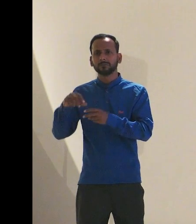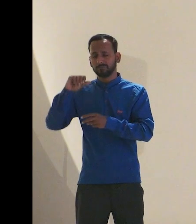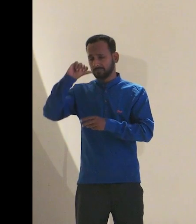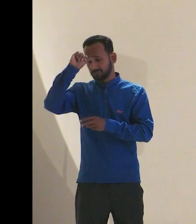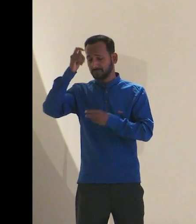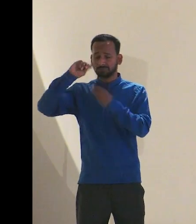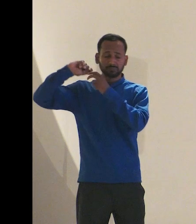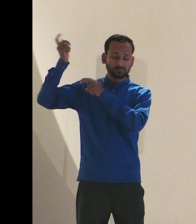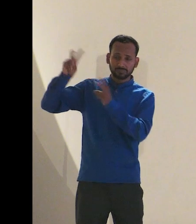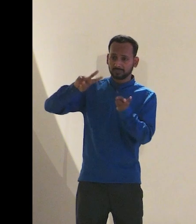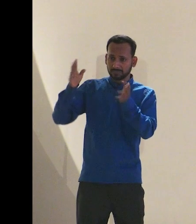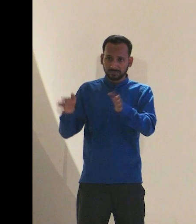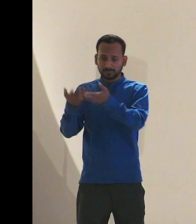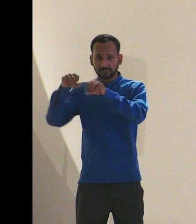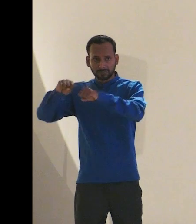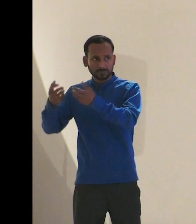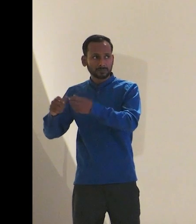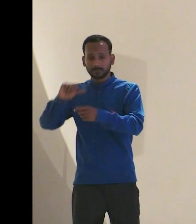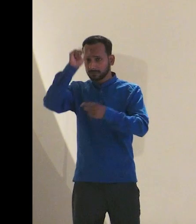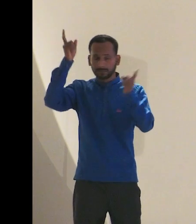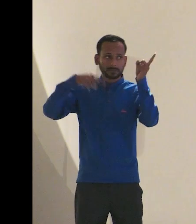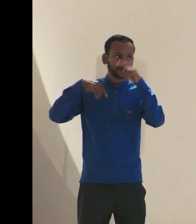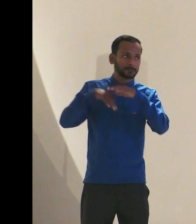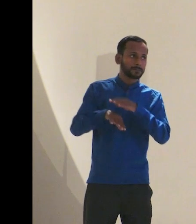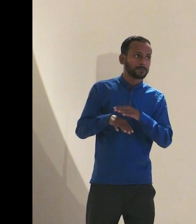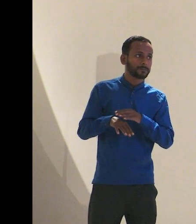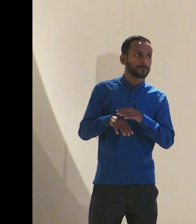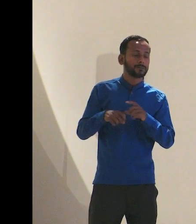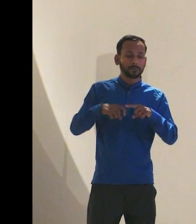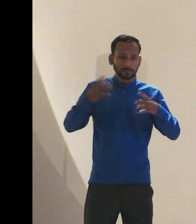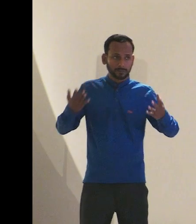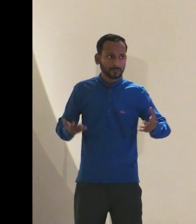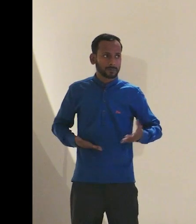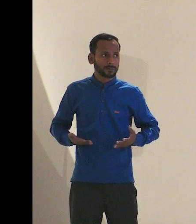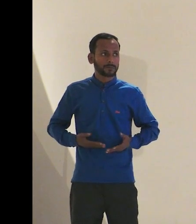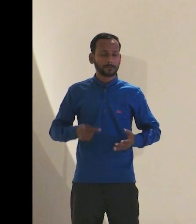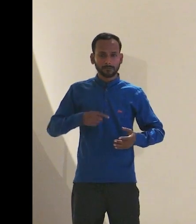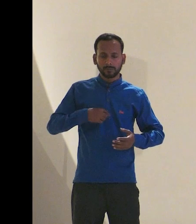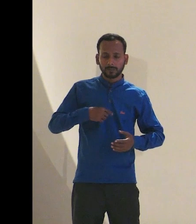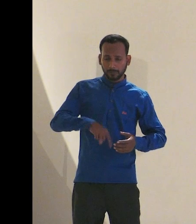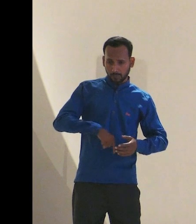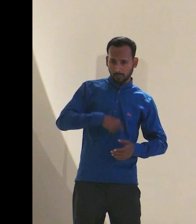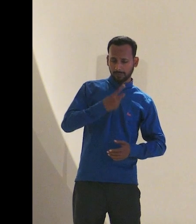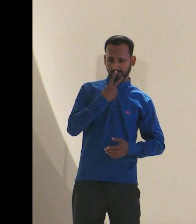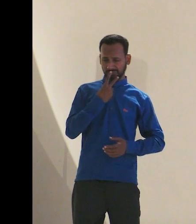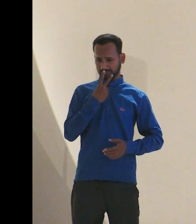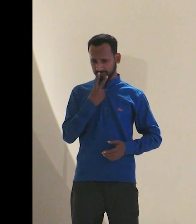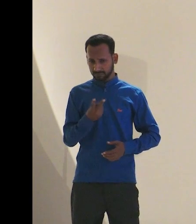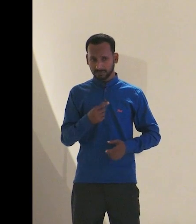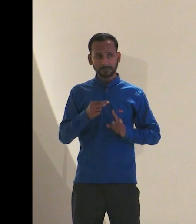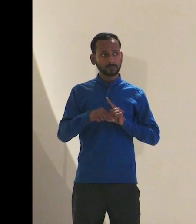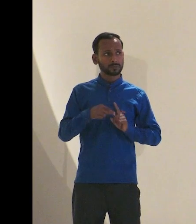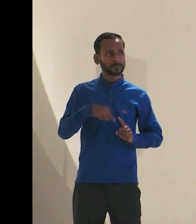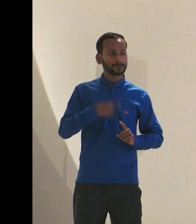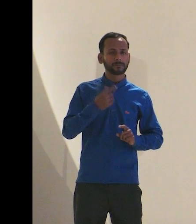that. In India though, and in Bengal, this is my personal view, but I think there is also a lot